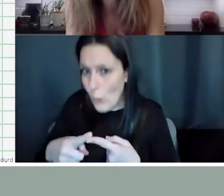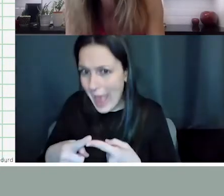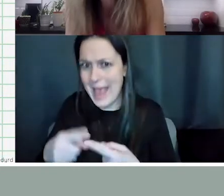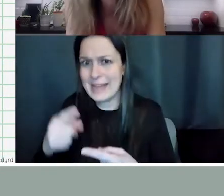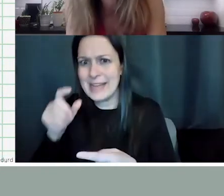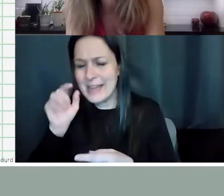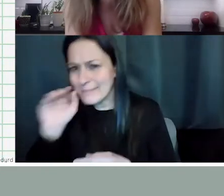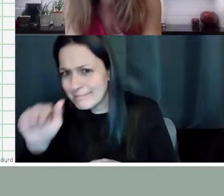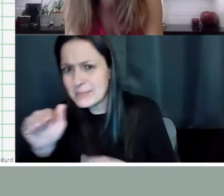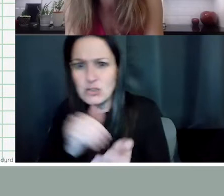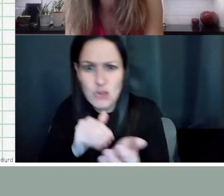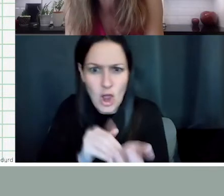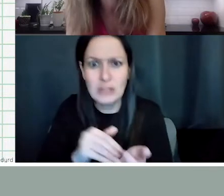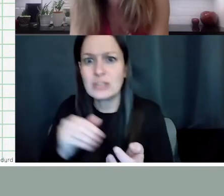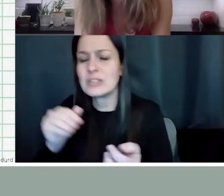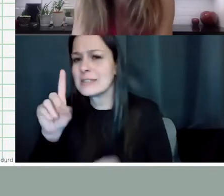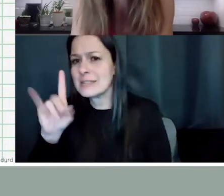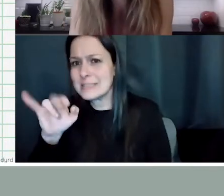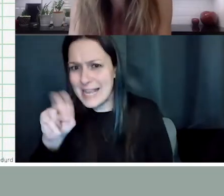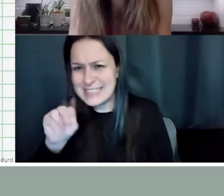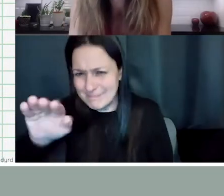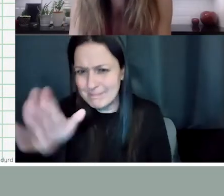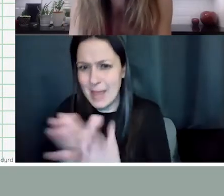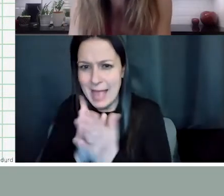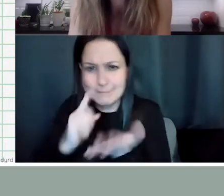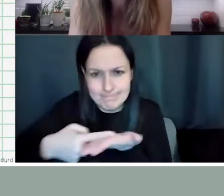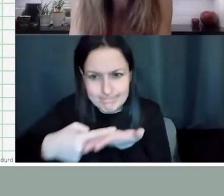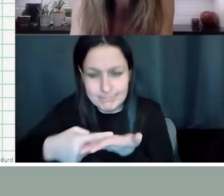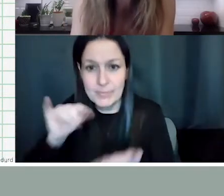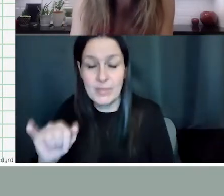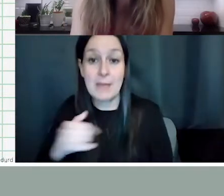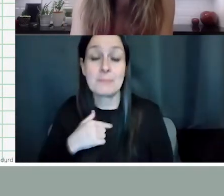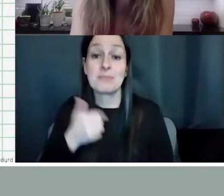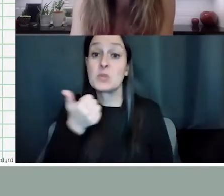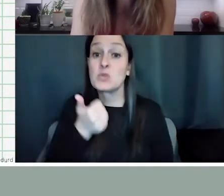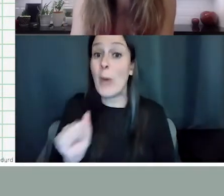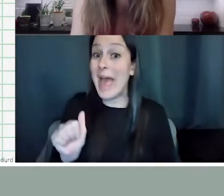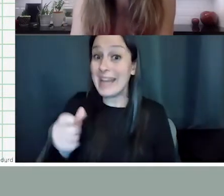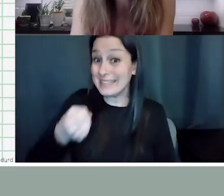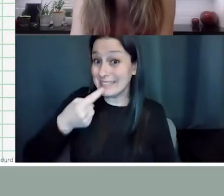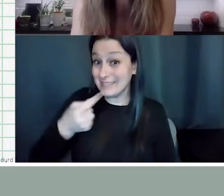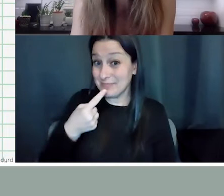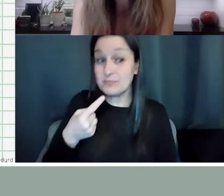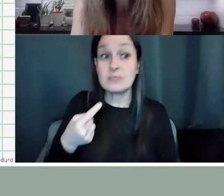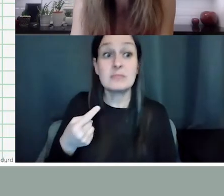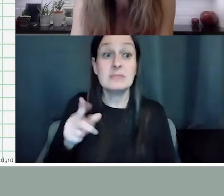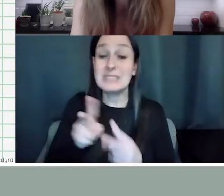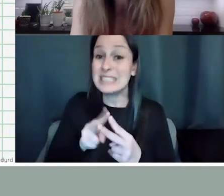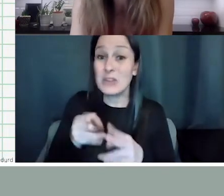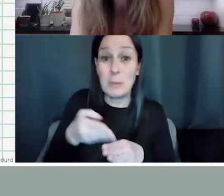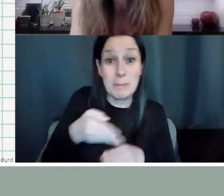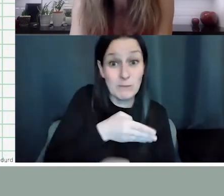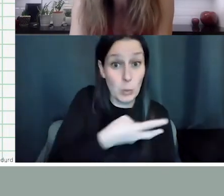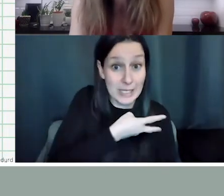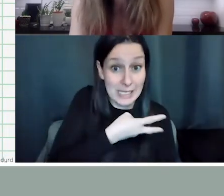team, including your dietitian, in that conversation. So any antioxidant supplements, either before chemo